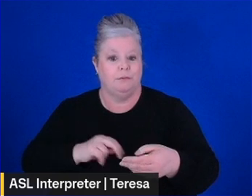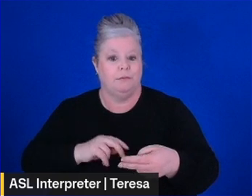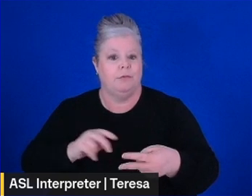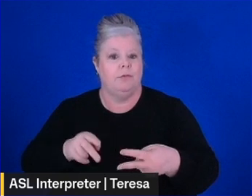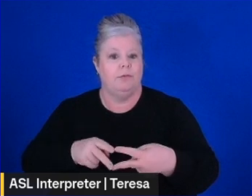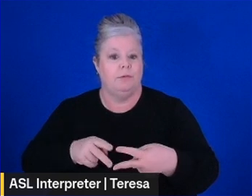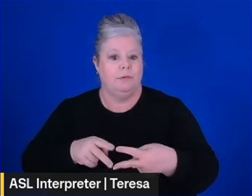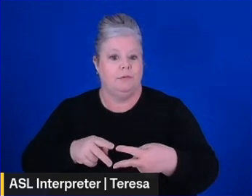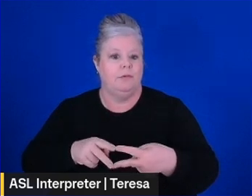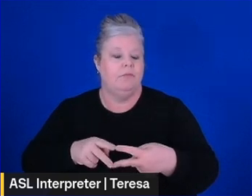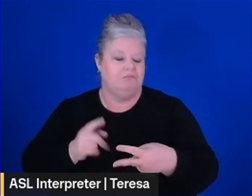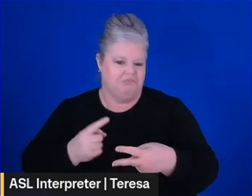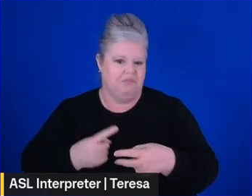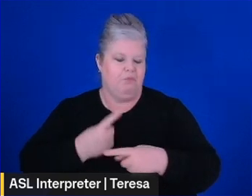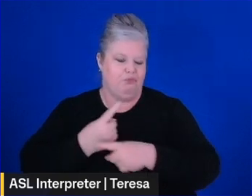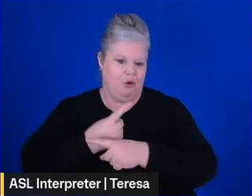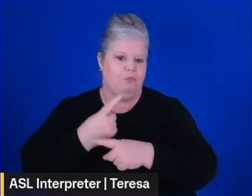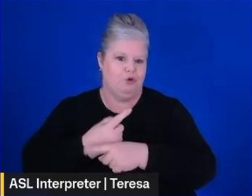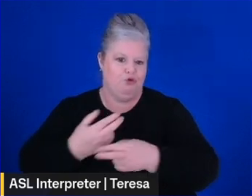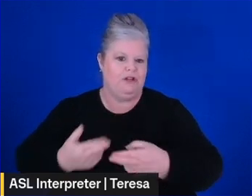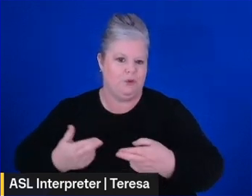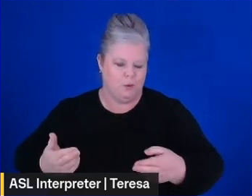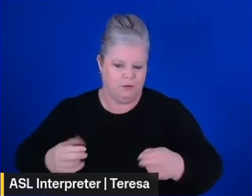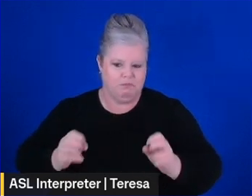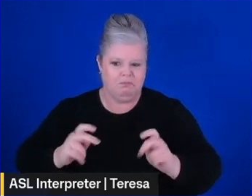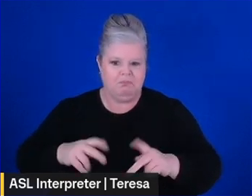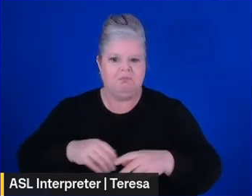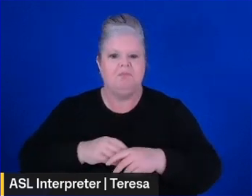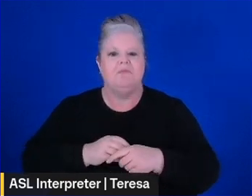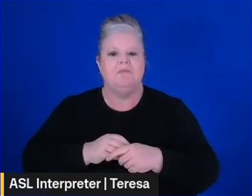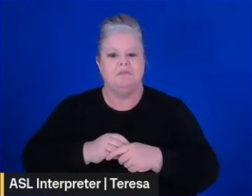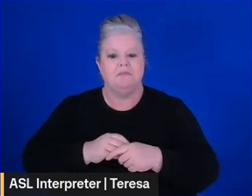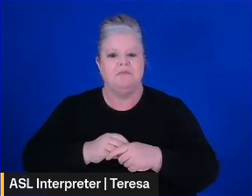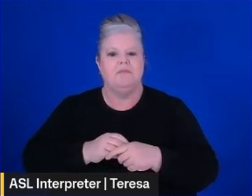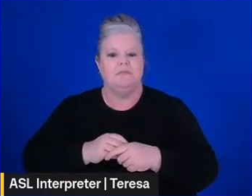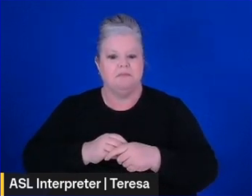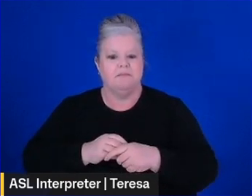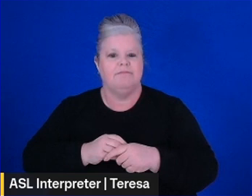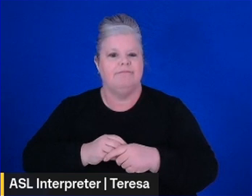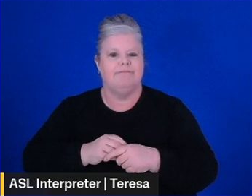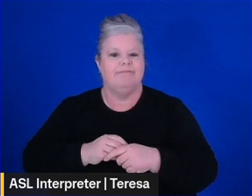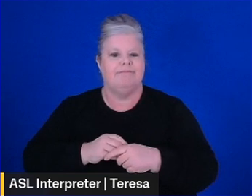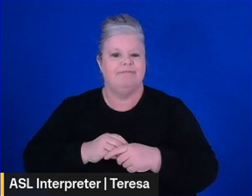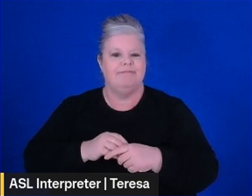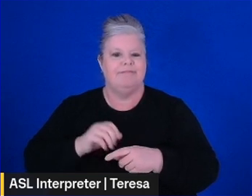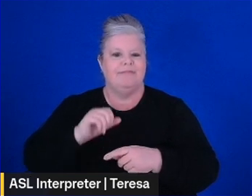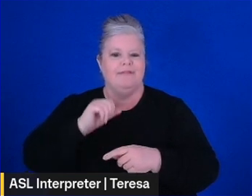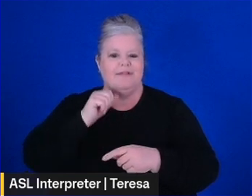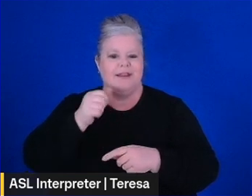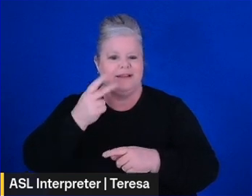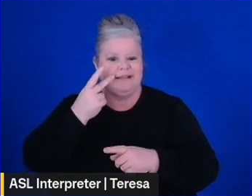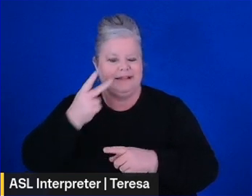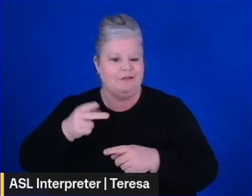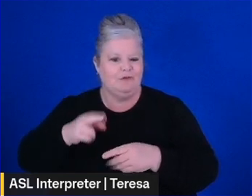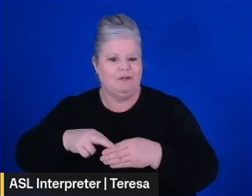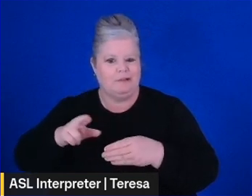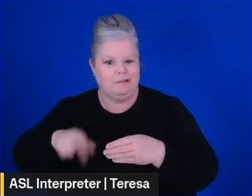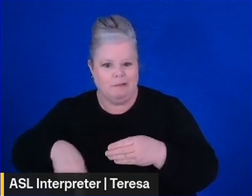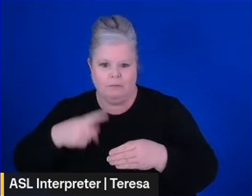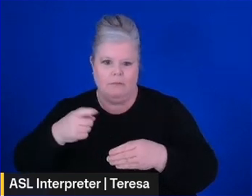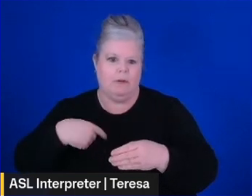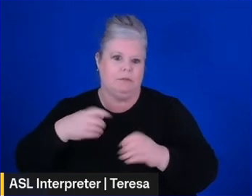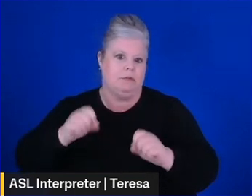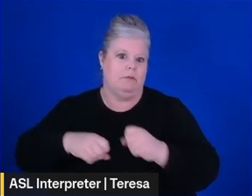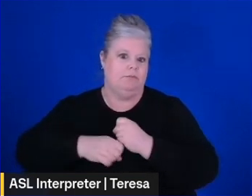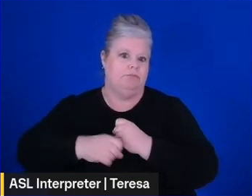the right resources. So we will not see the result because it can take many minutes.